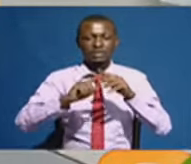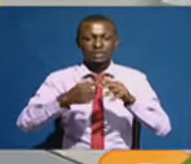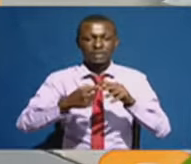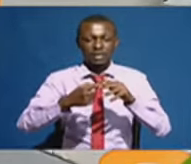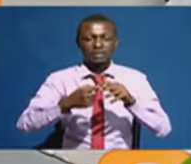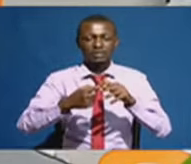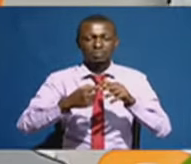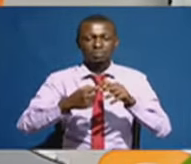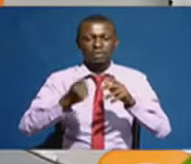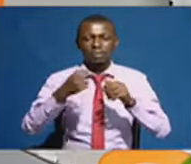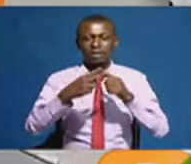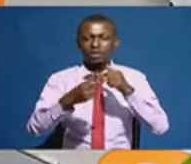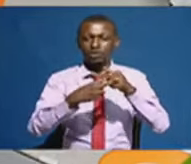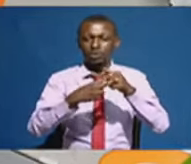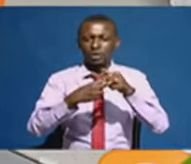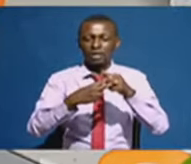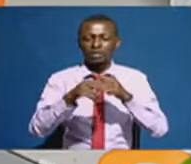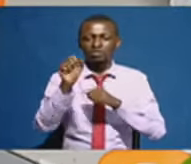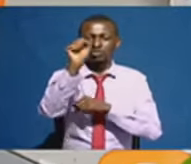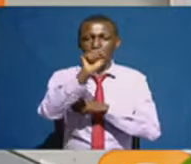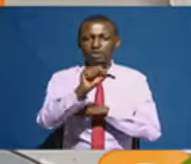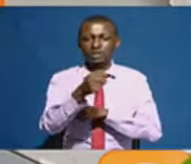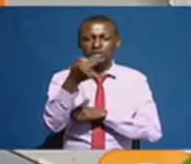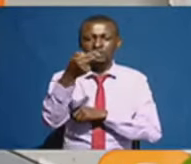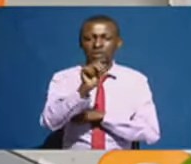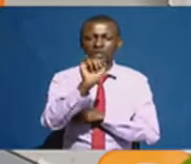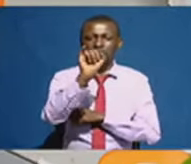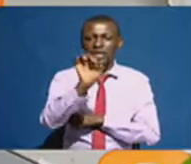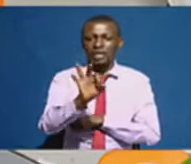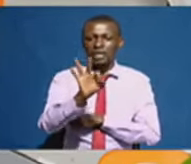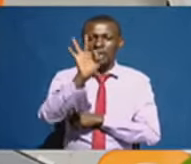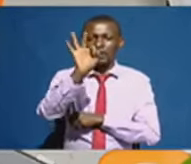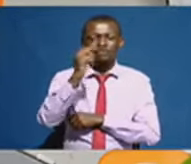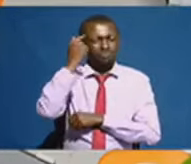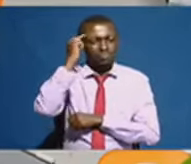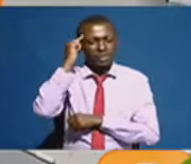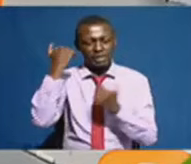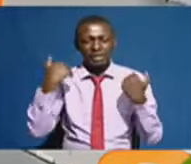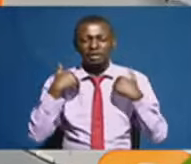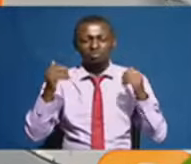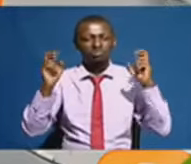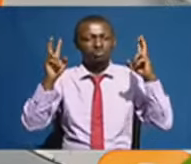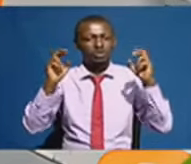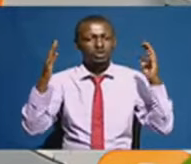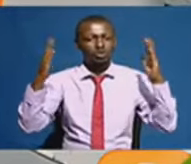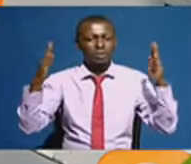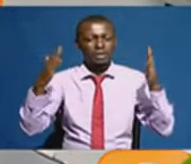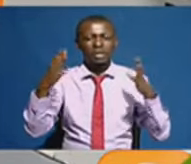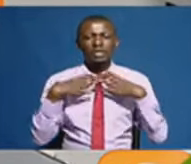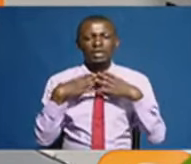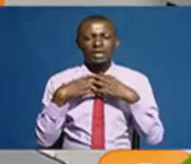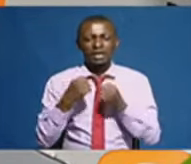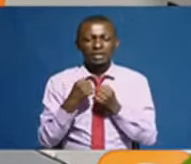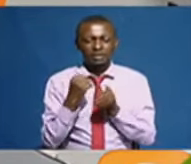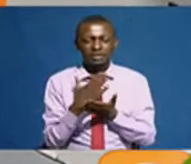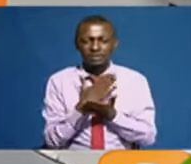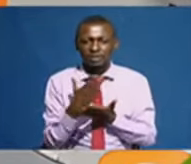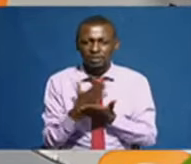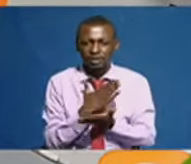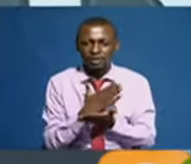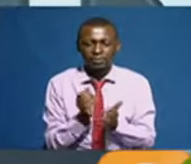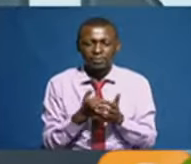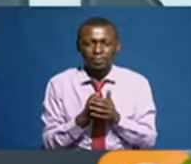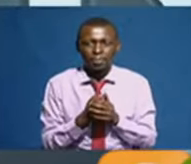And there's supposed to be registration. I mean, I just think there's a whole bigger issue within the health sector. And this is important